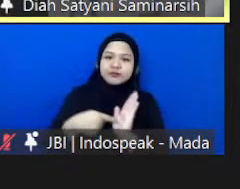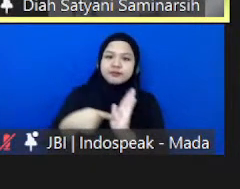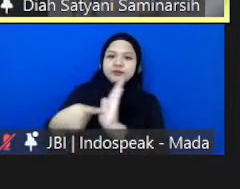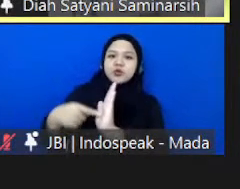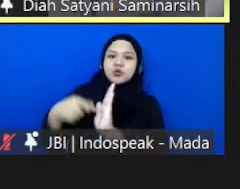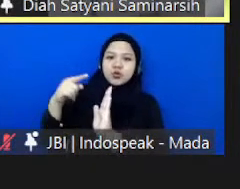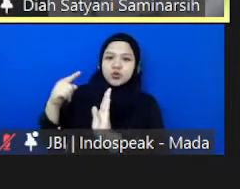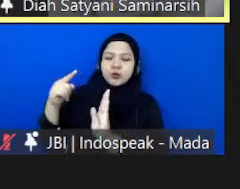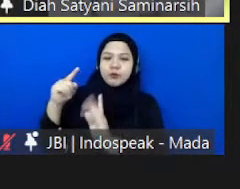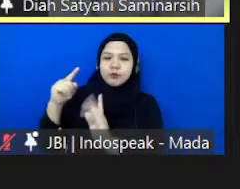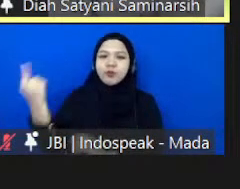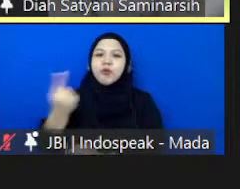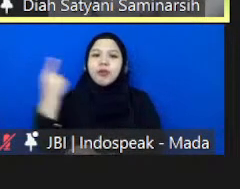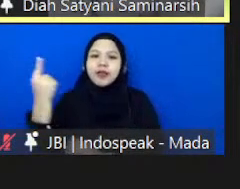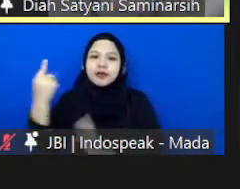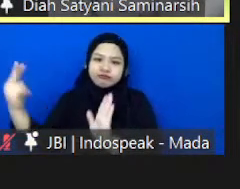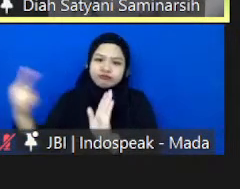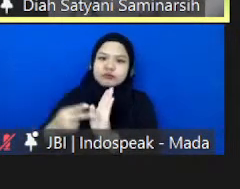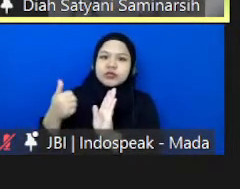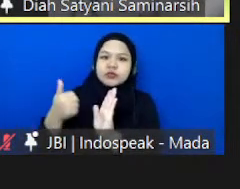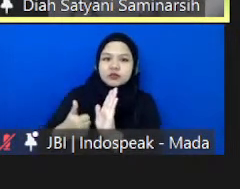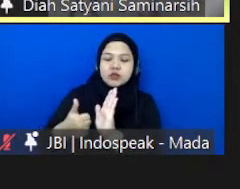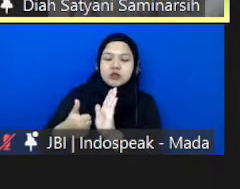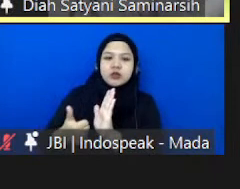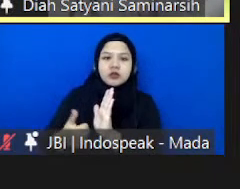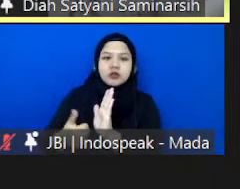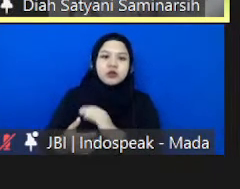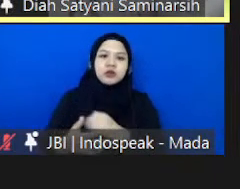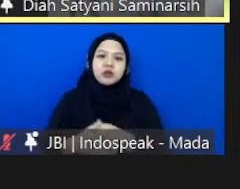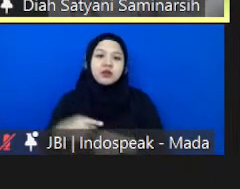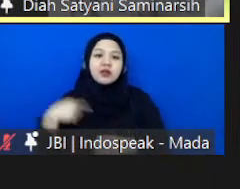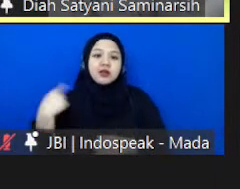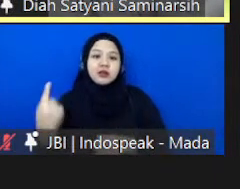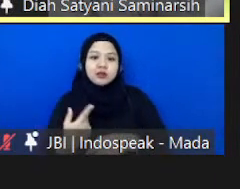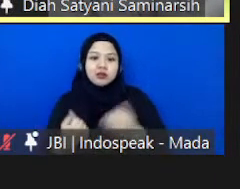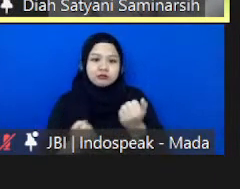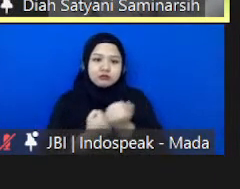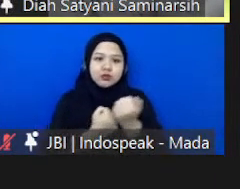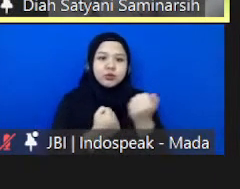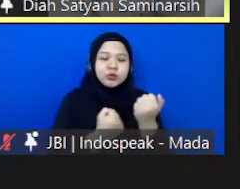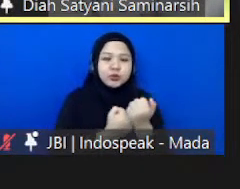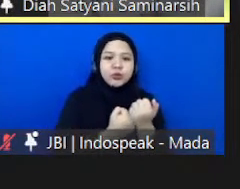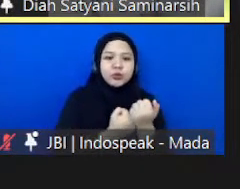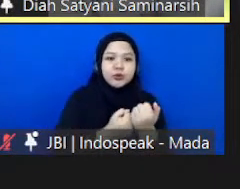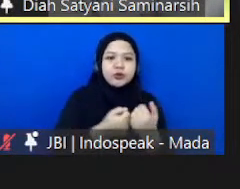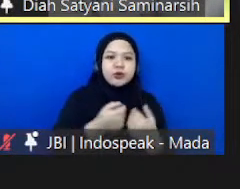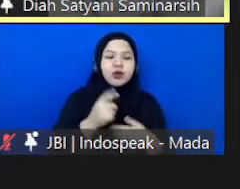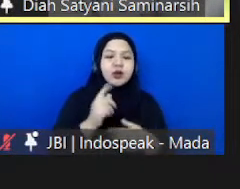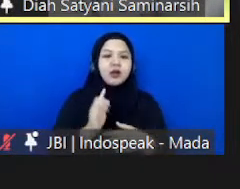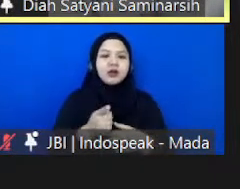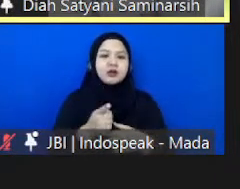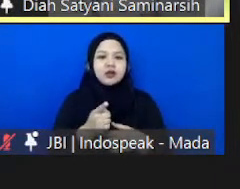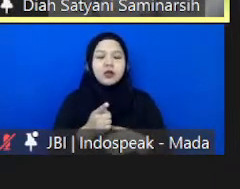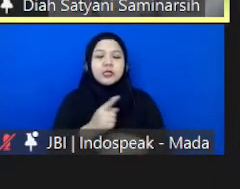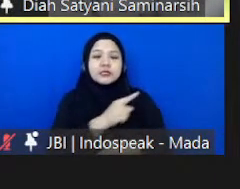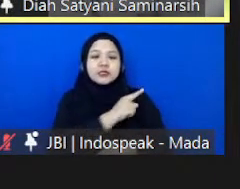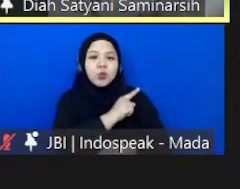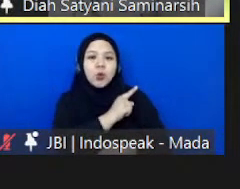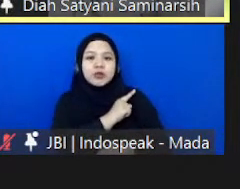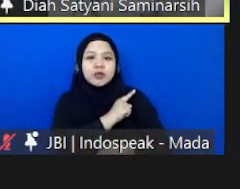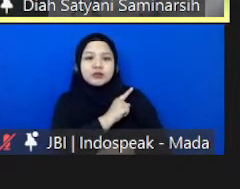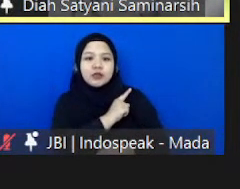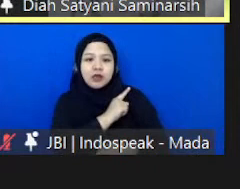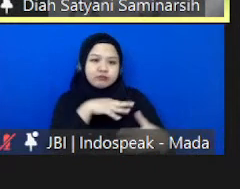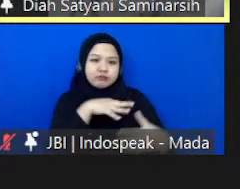and builds an ecosystem of supporters for PHC transformation, which involves private sector,